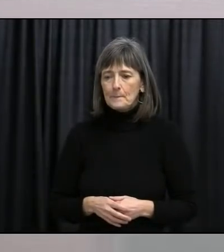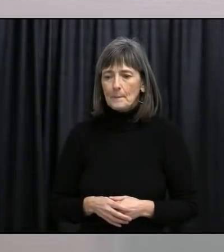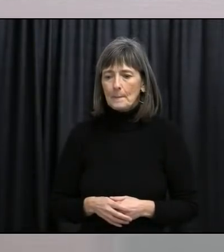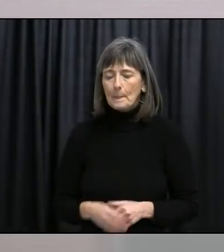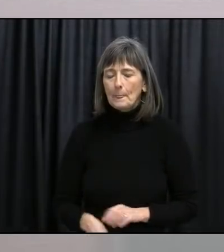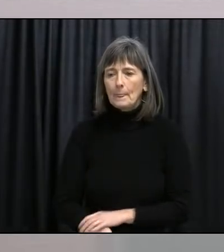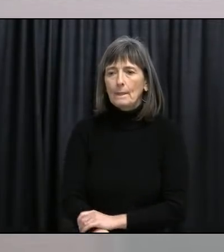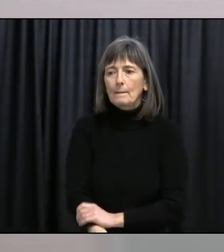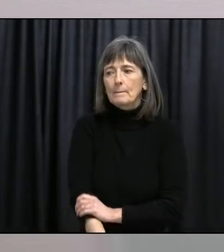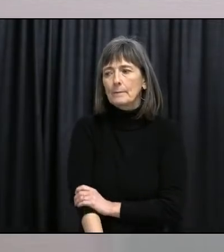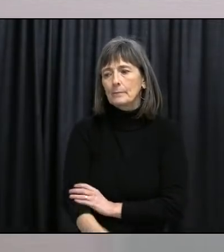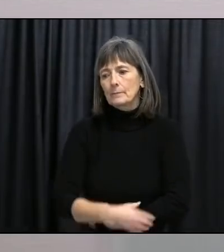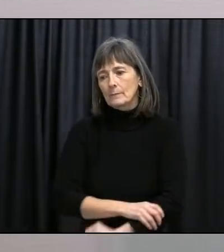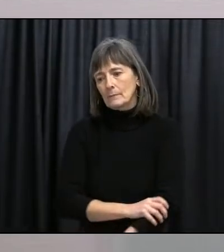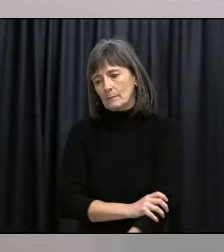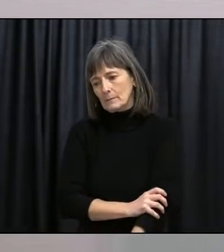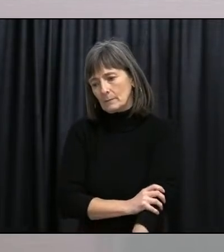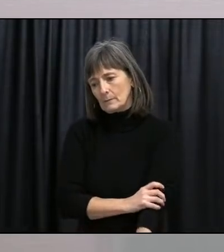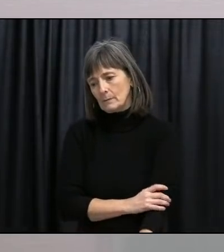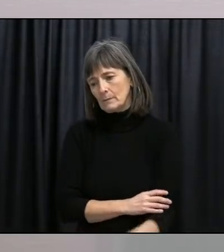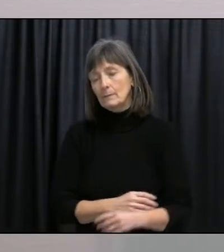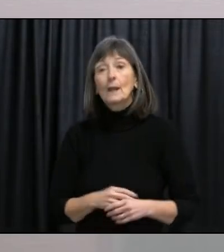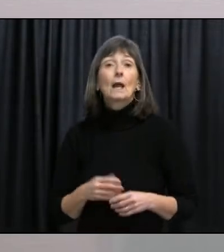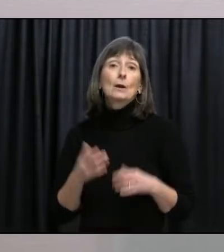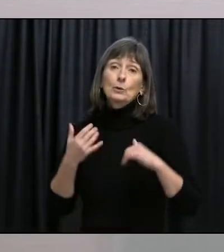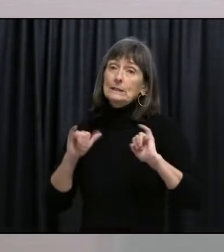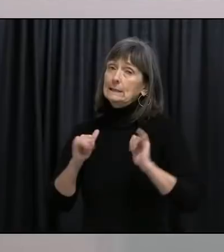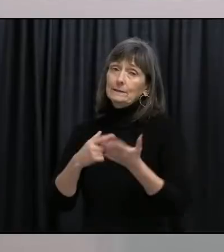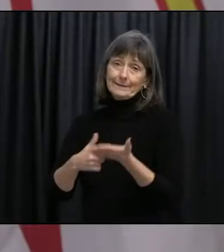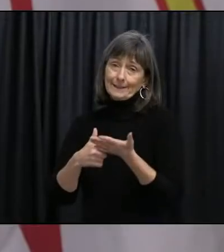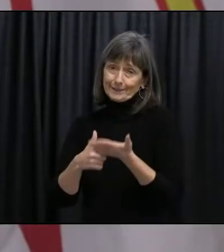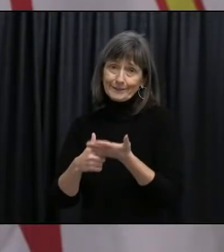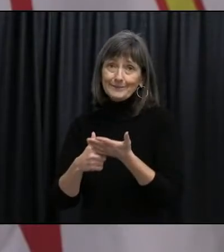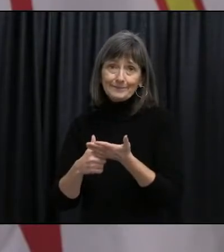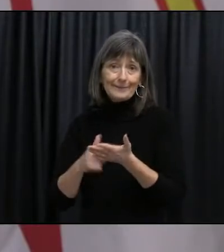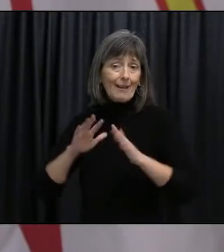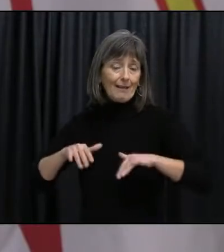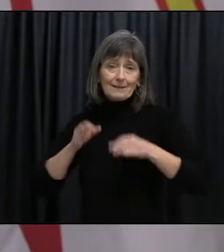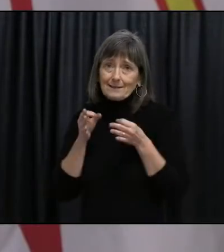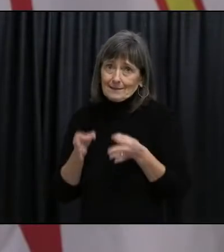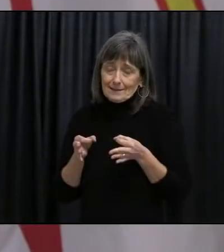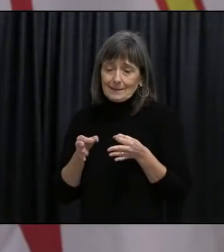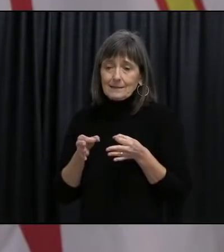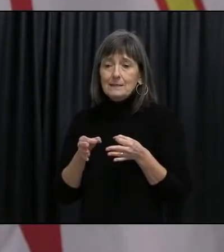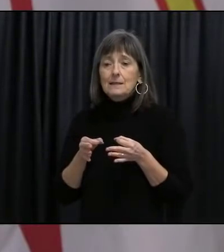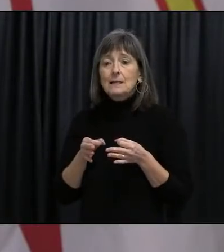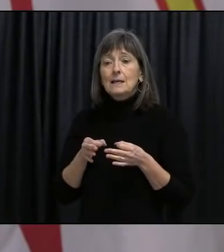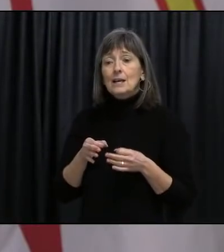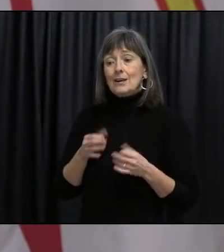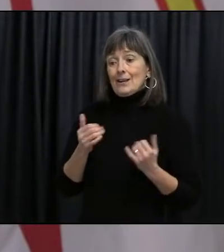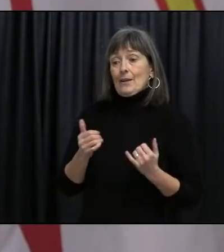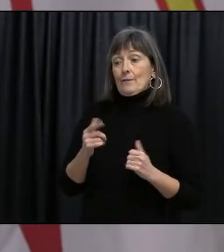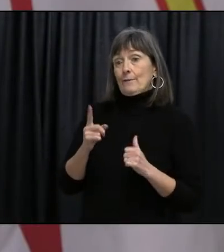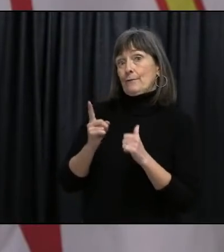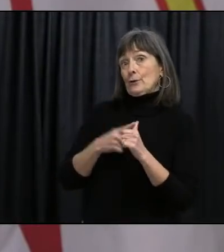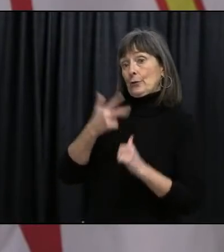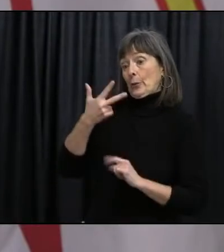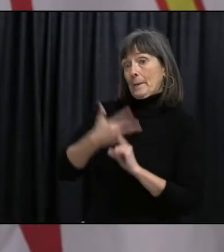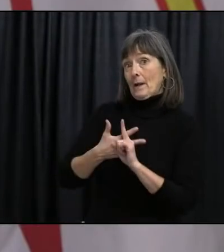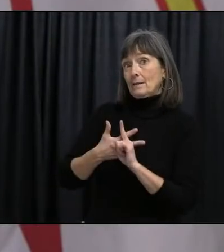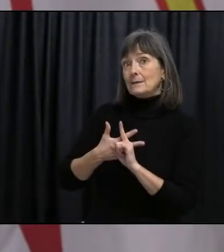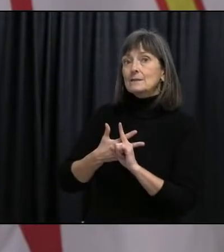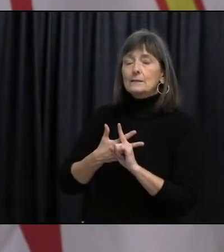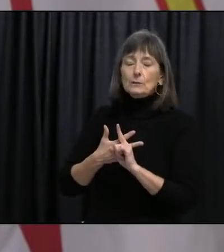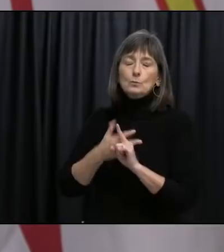So certainly those priority group discussions are ongoing. Right now in Q1, we're really focusing on those